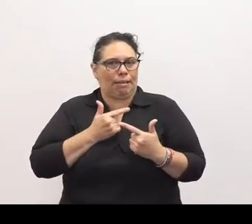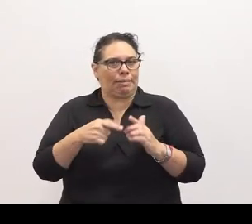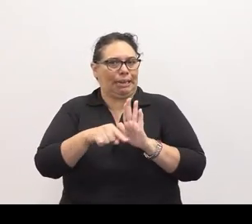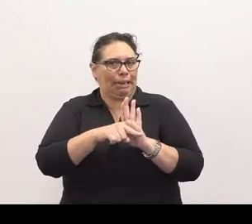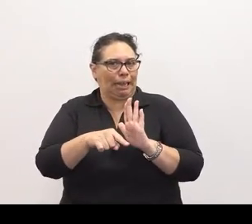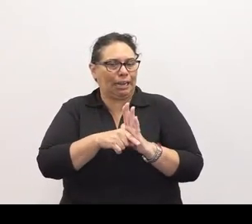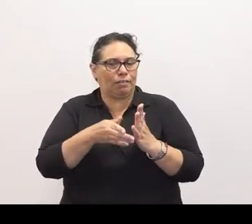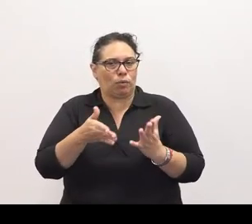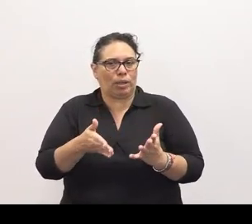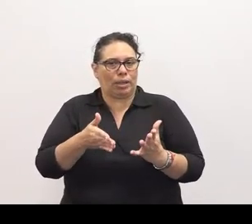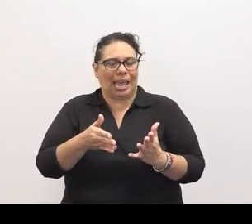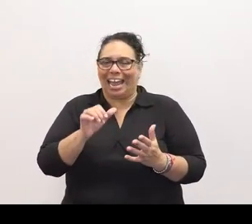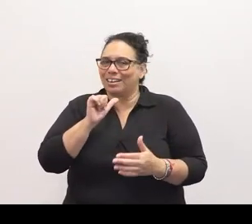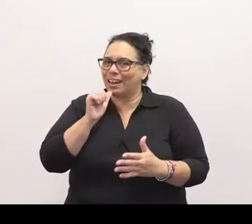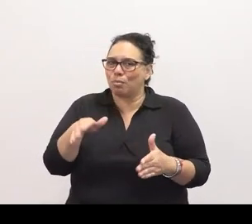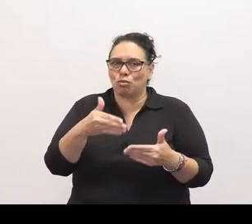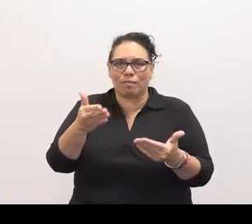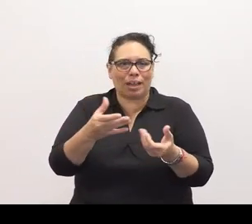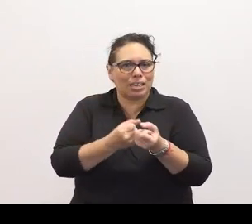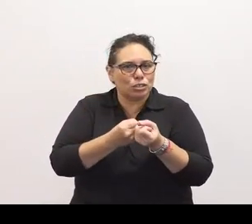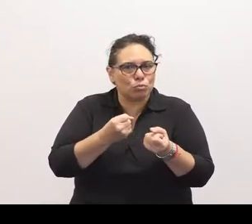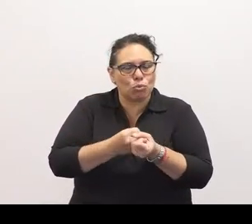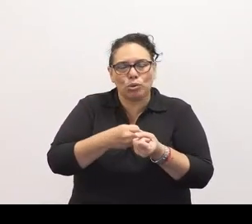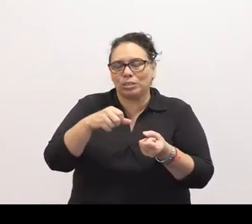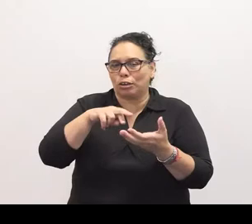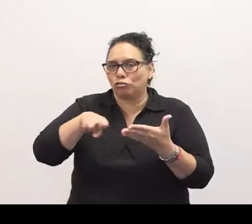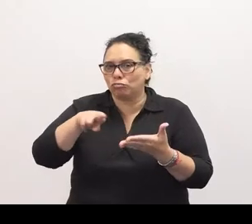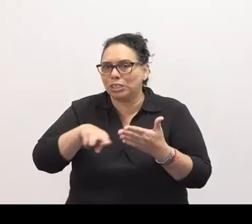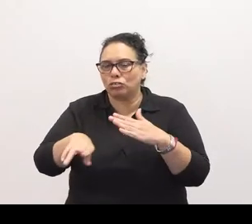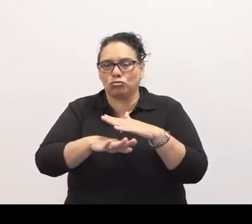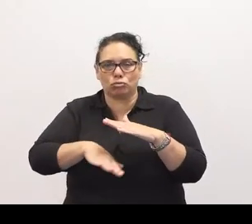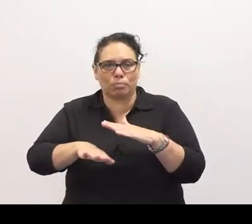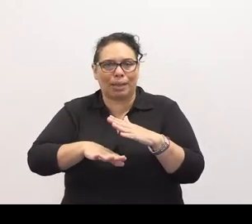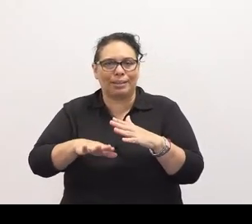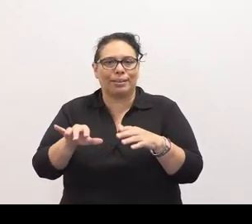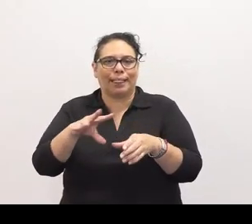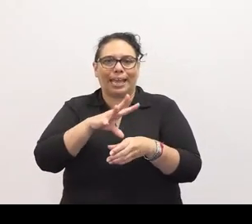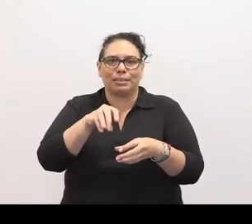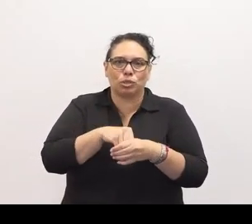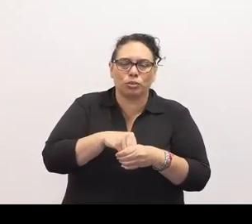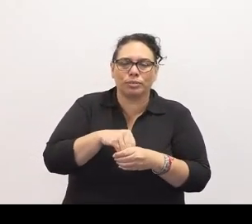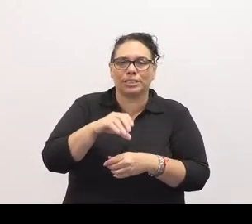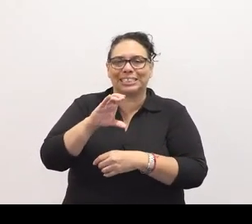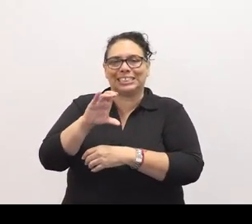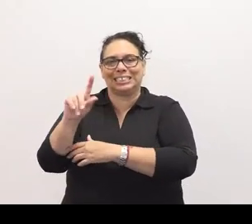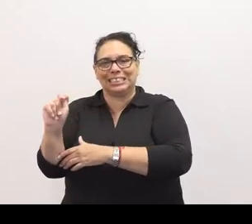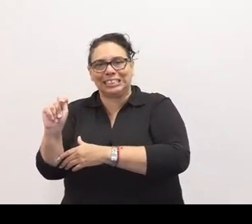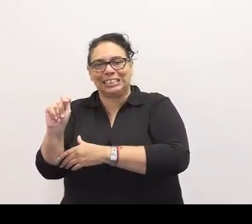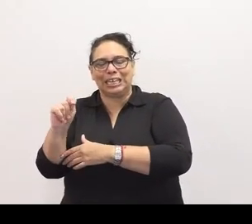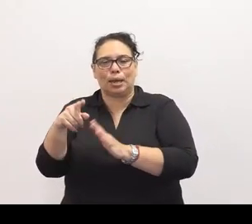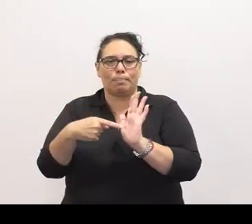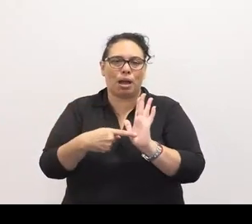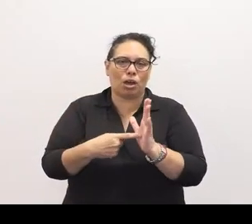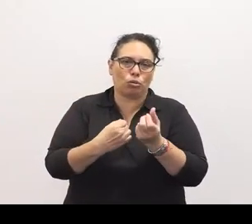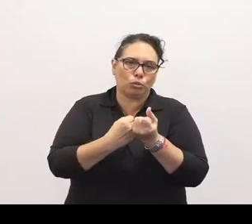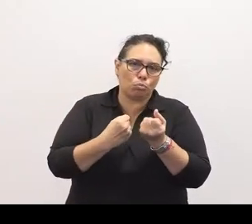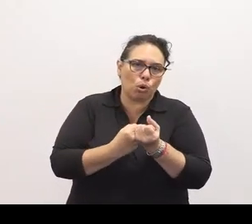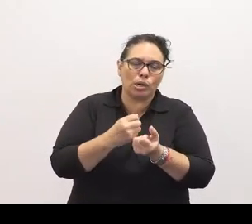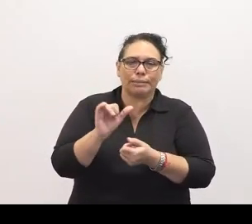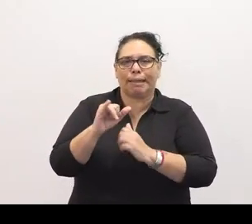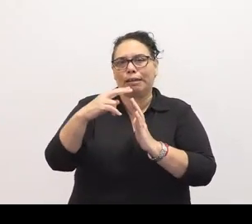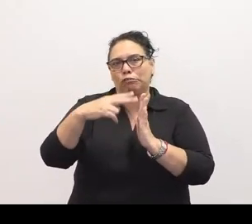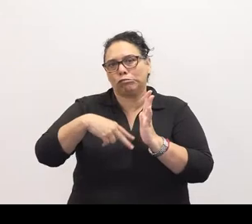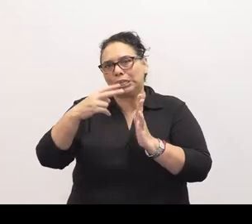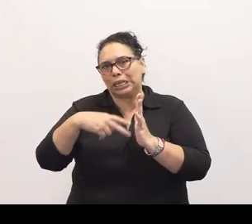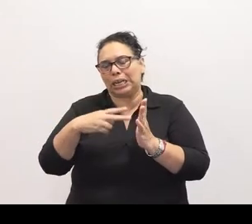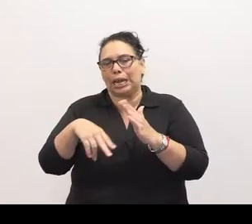when they are retained that are research-based. Supports like inclusion, like the CCT model. Supports like reading